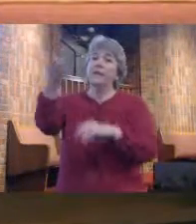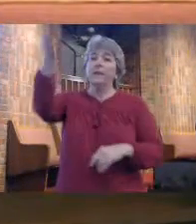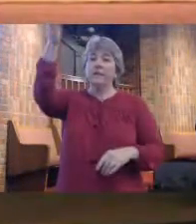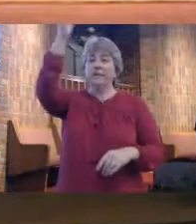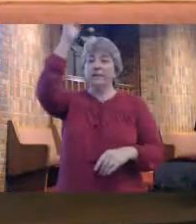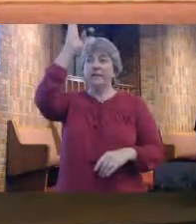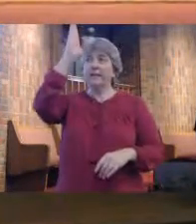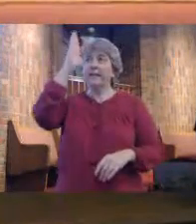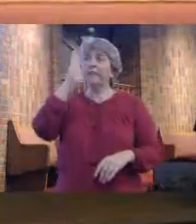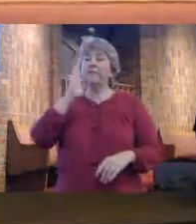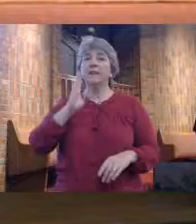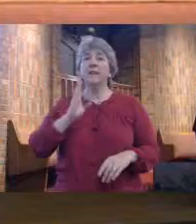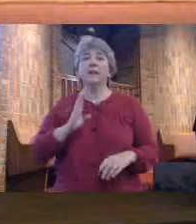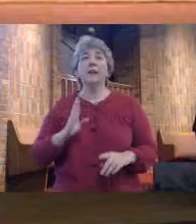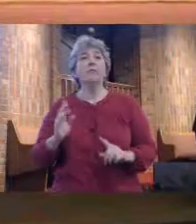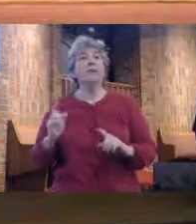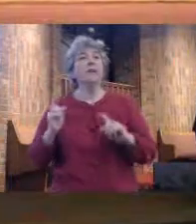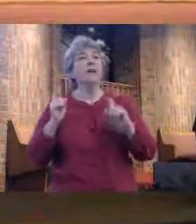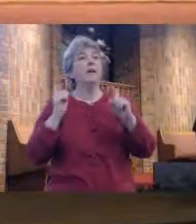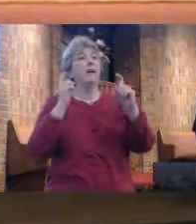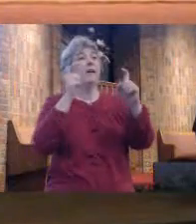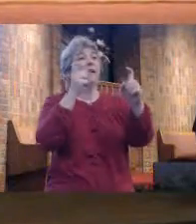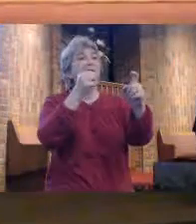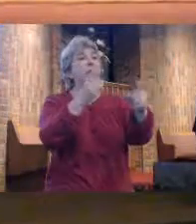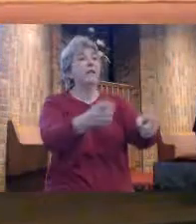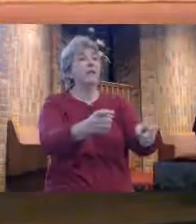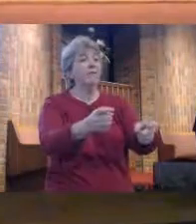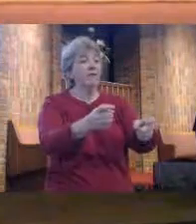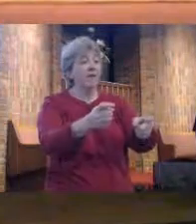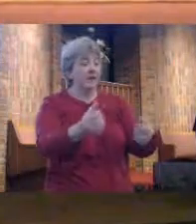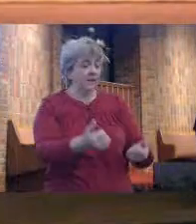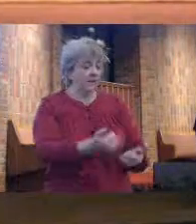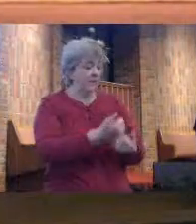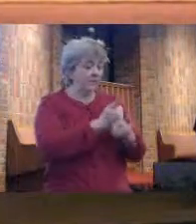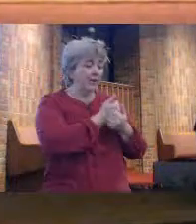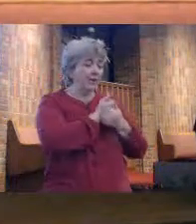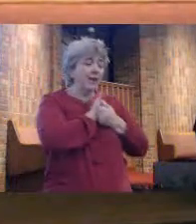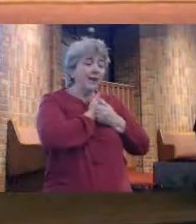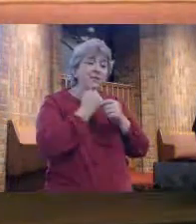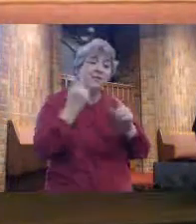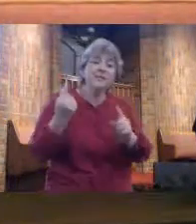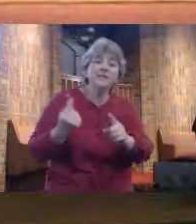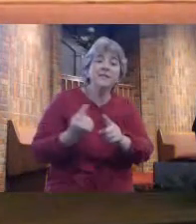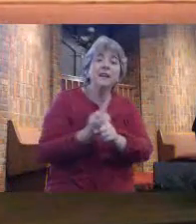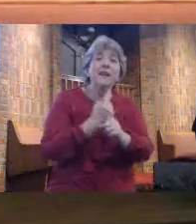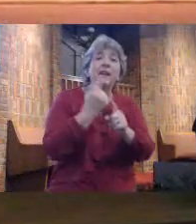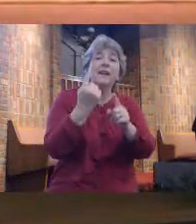babe, this gift of love and